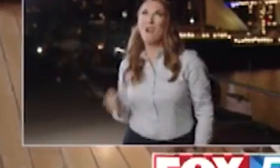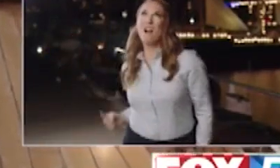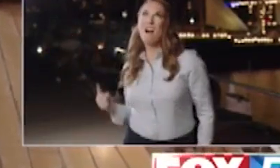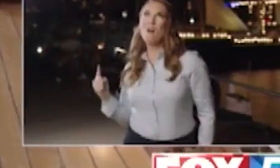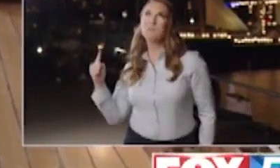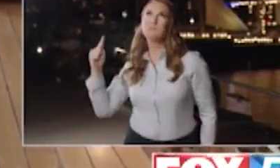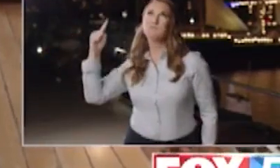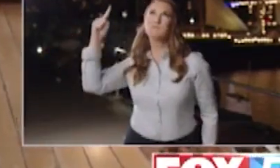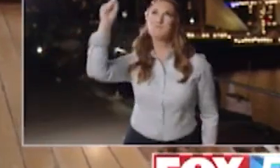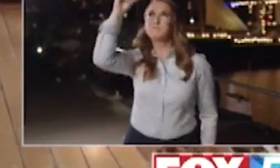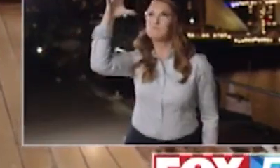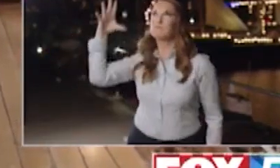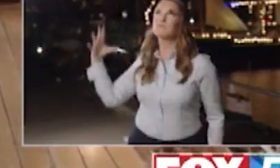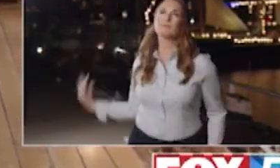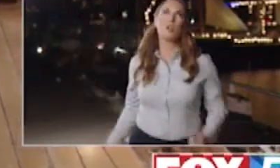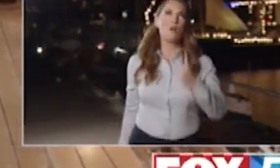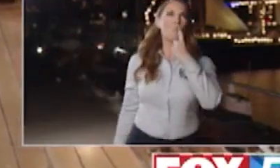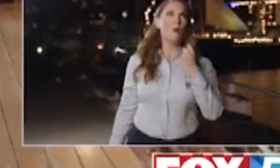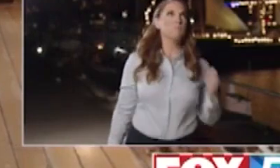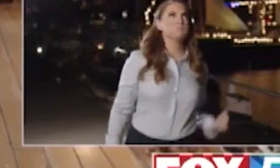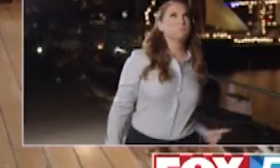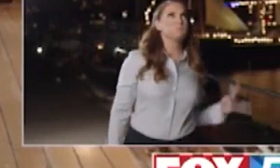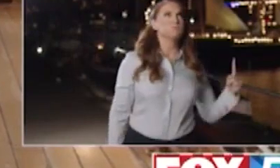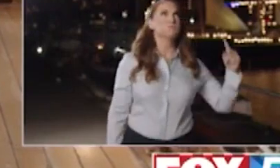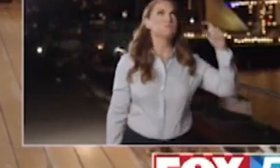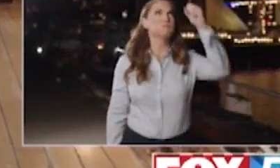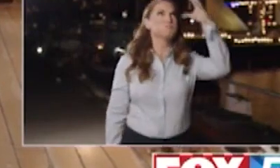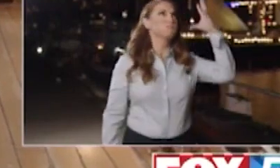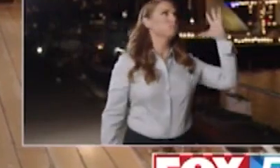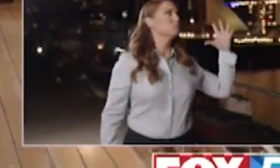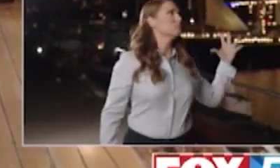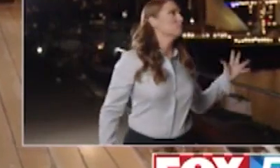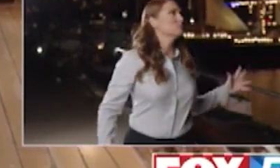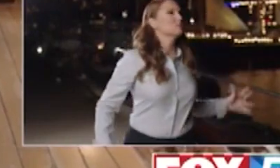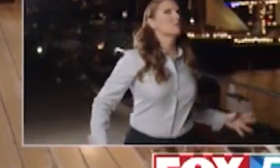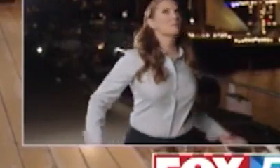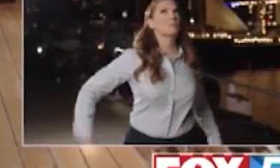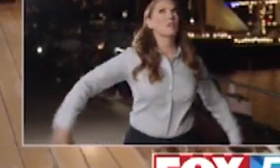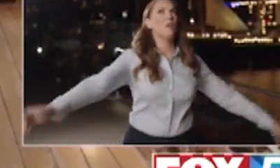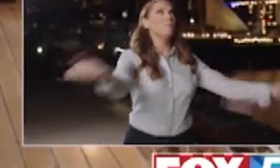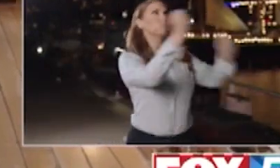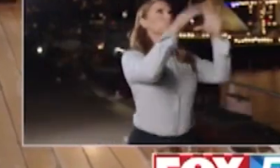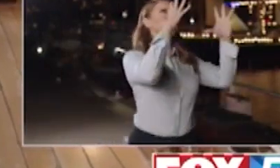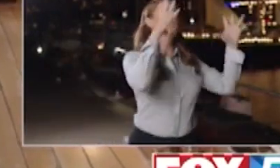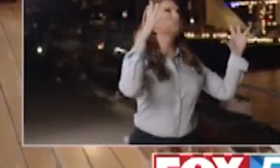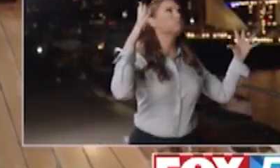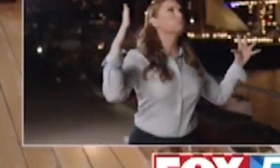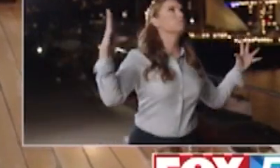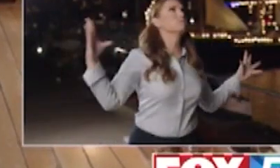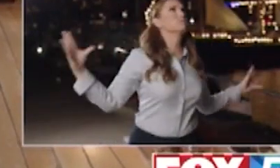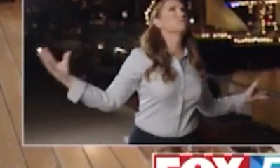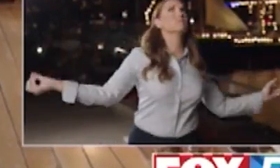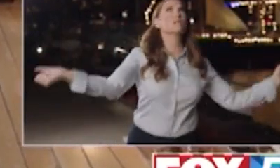and the rocket's red glare, the